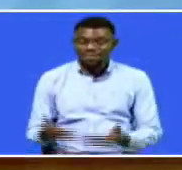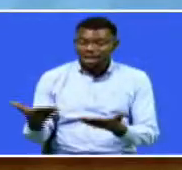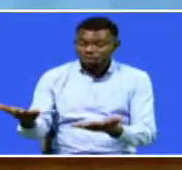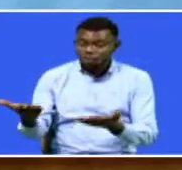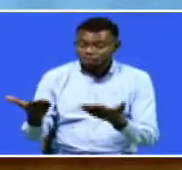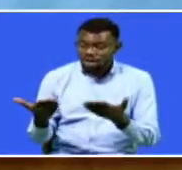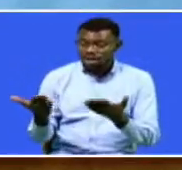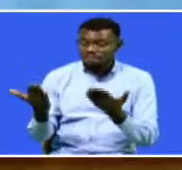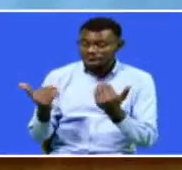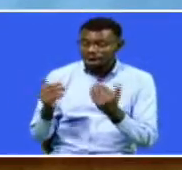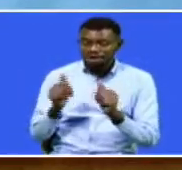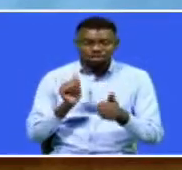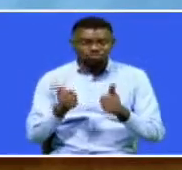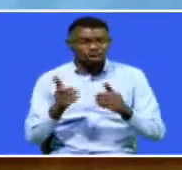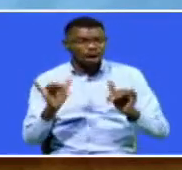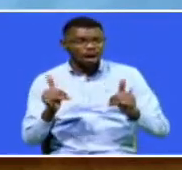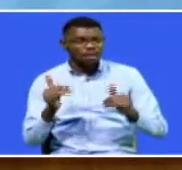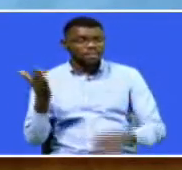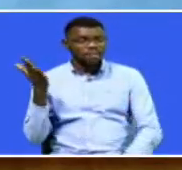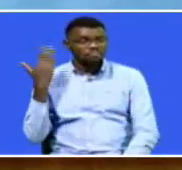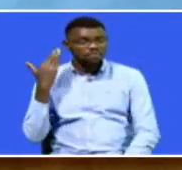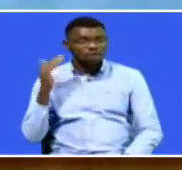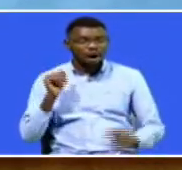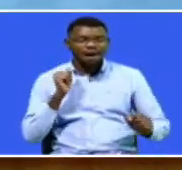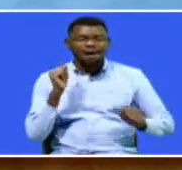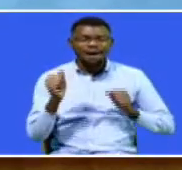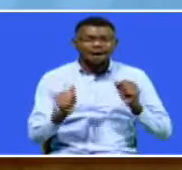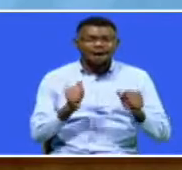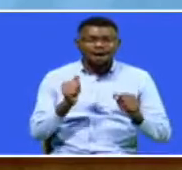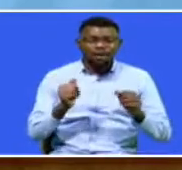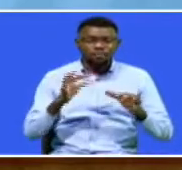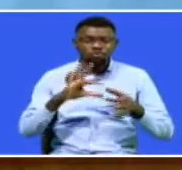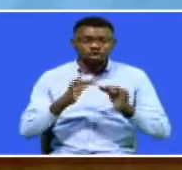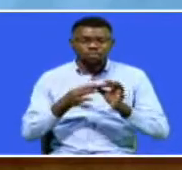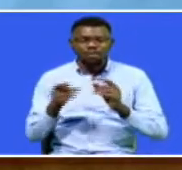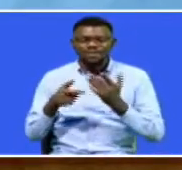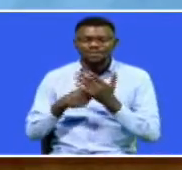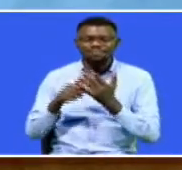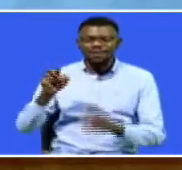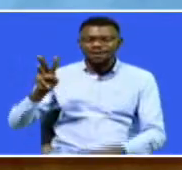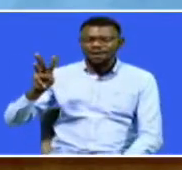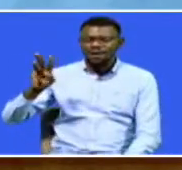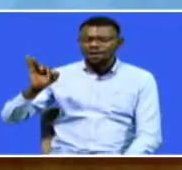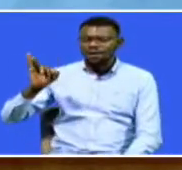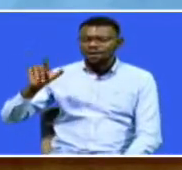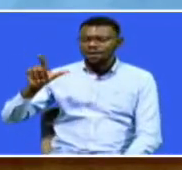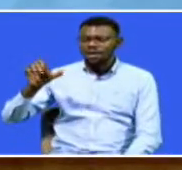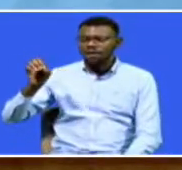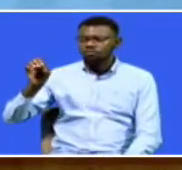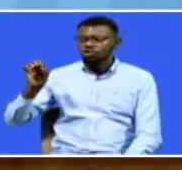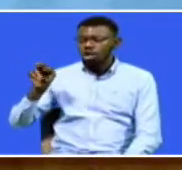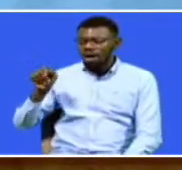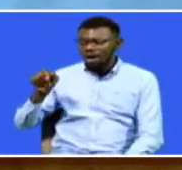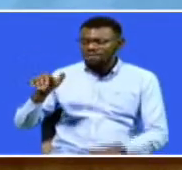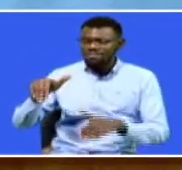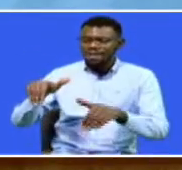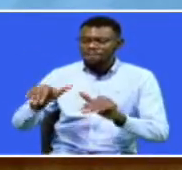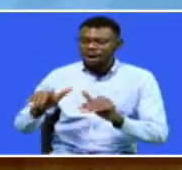Welcome back. Let's get sporty now. Former athlete and Olympian Wilson Chuma was laid to rest at his